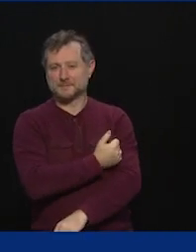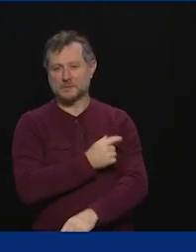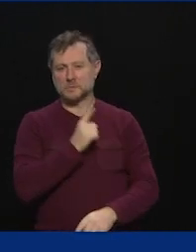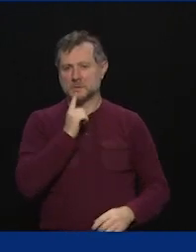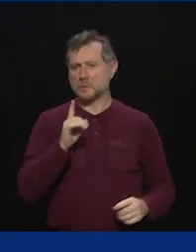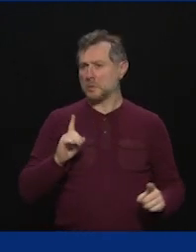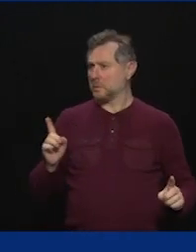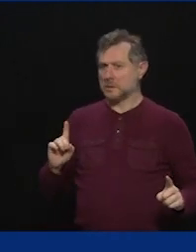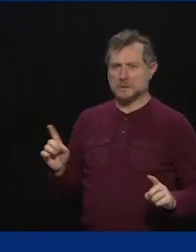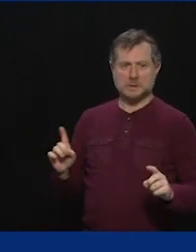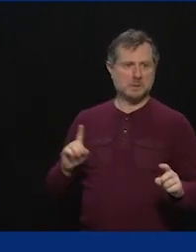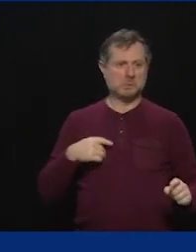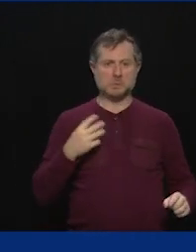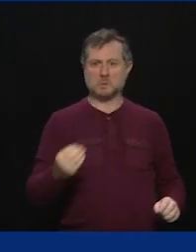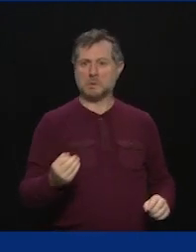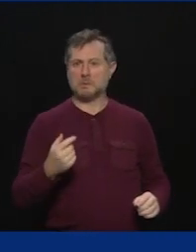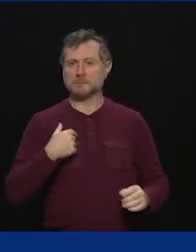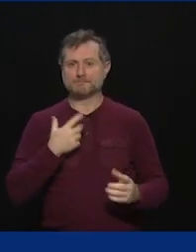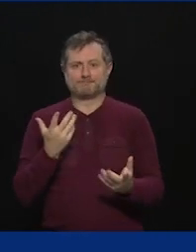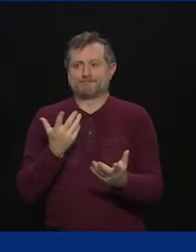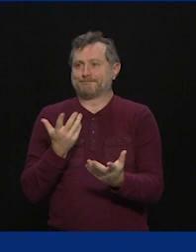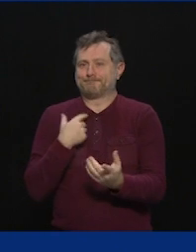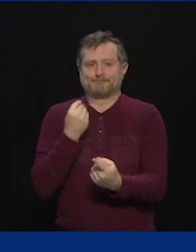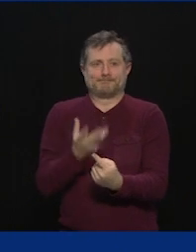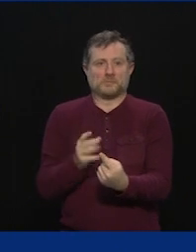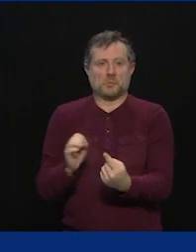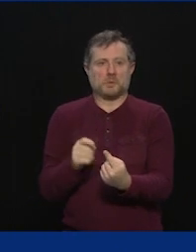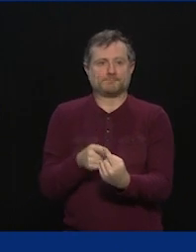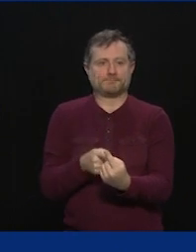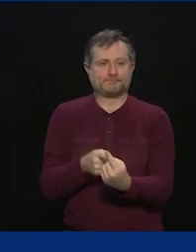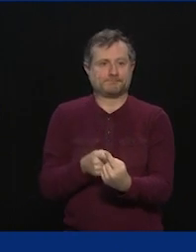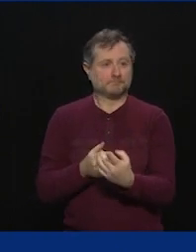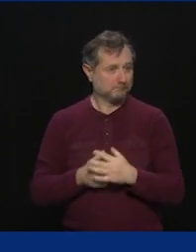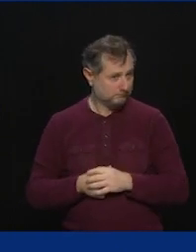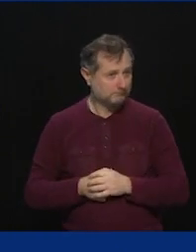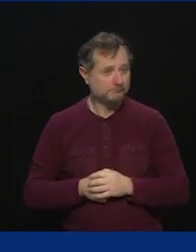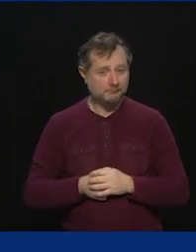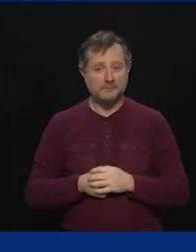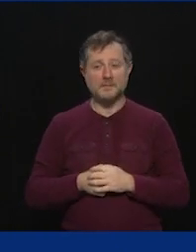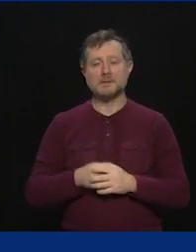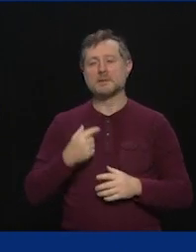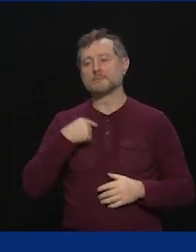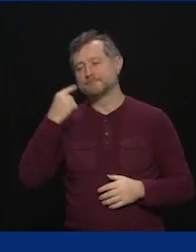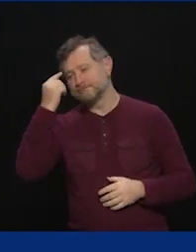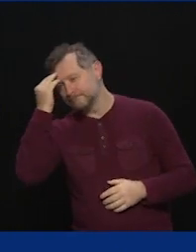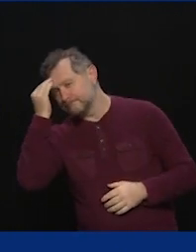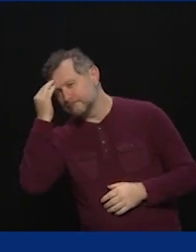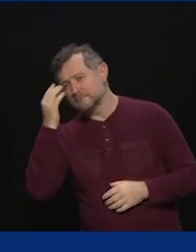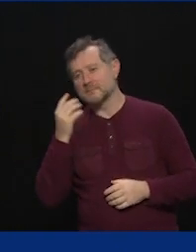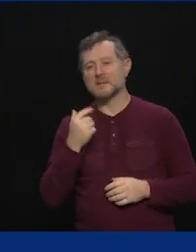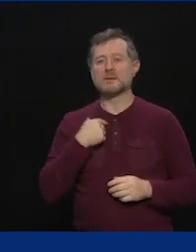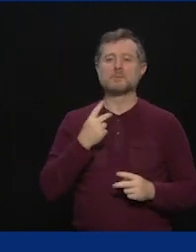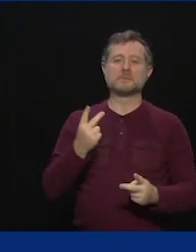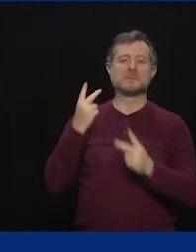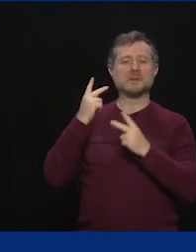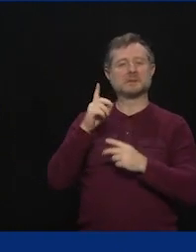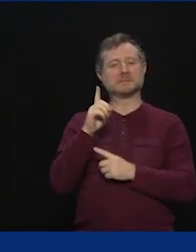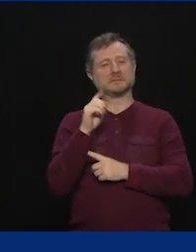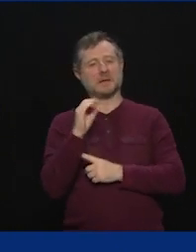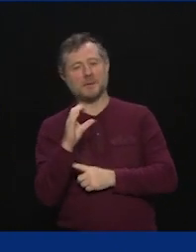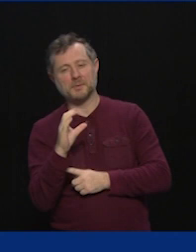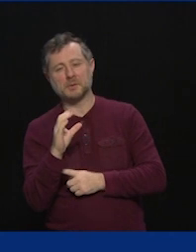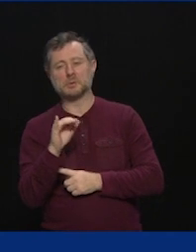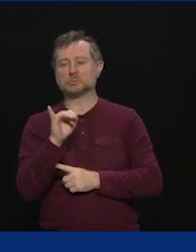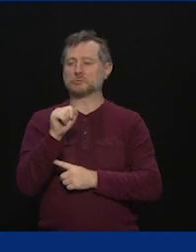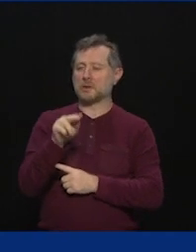It's hard to when you just take a second and realize last December, January, February,